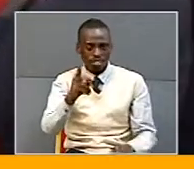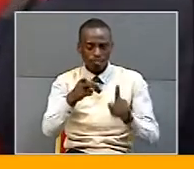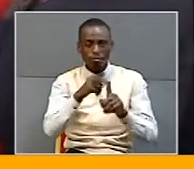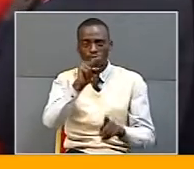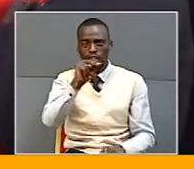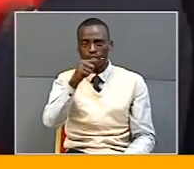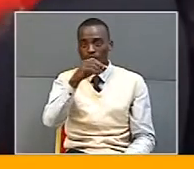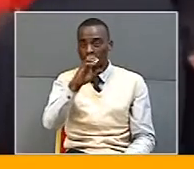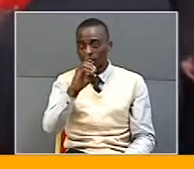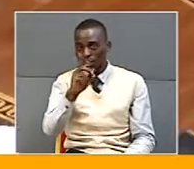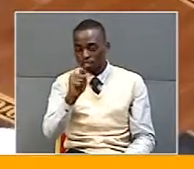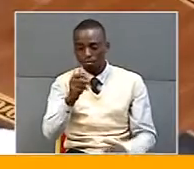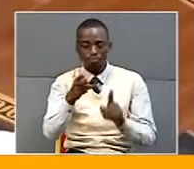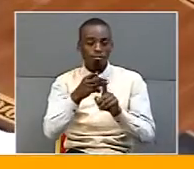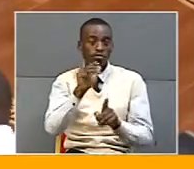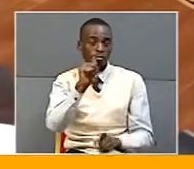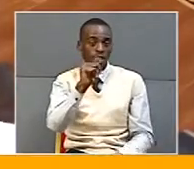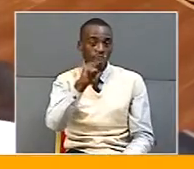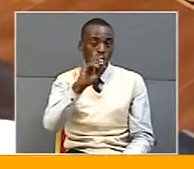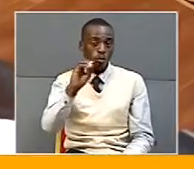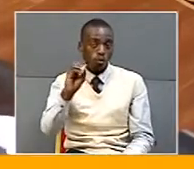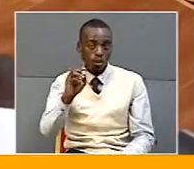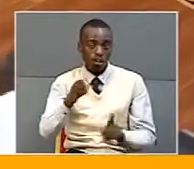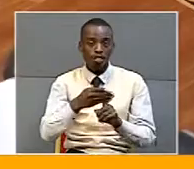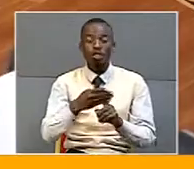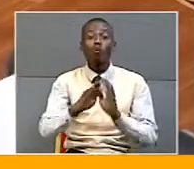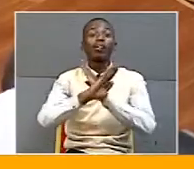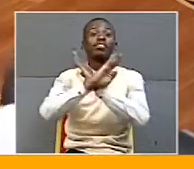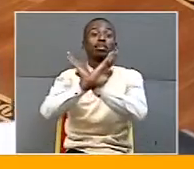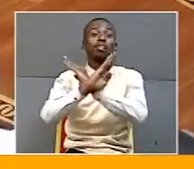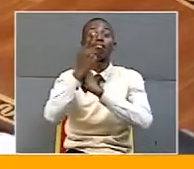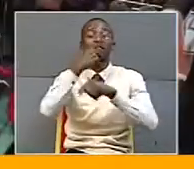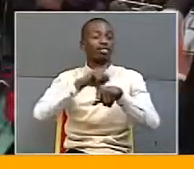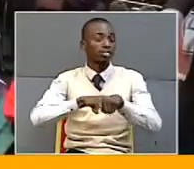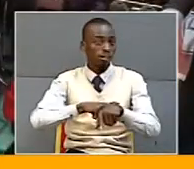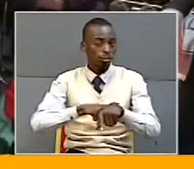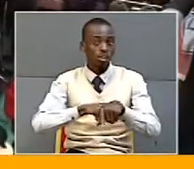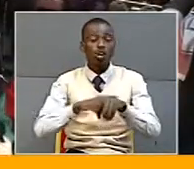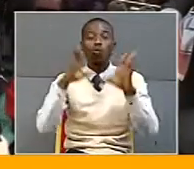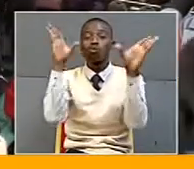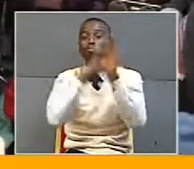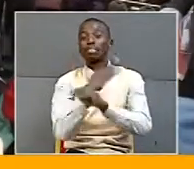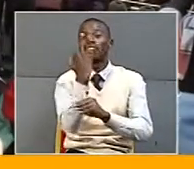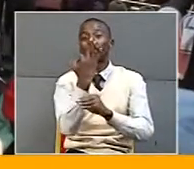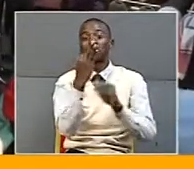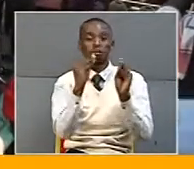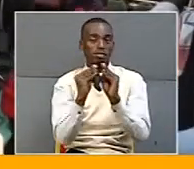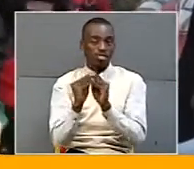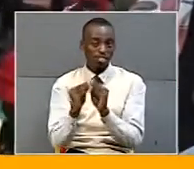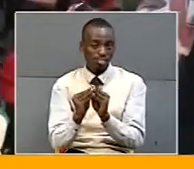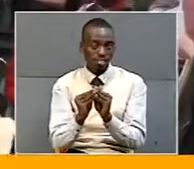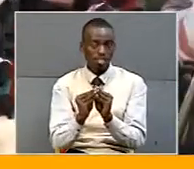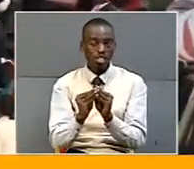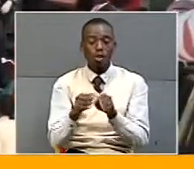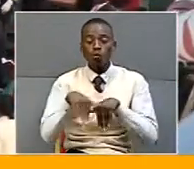Semujunganda, Anthony Akol, and Barak Munyagwa, who were suspended for the first time, will miss 3 sittings in line with the